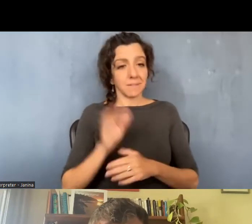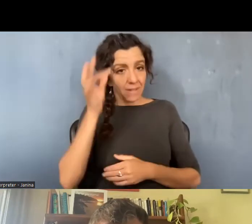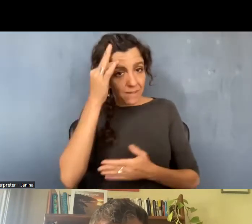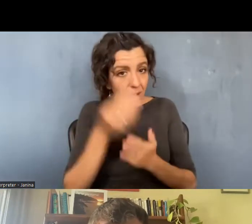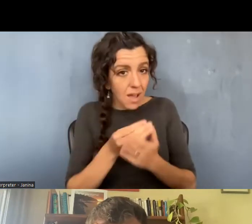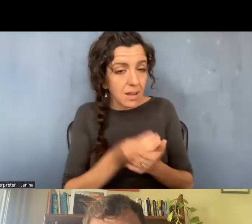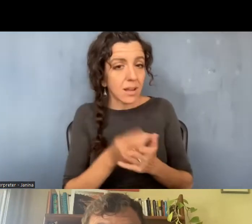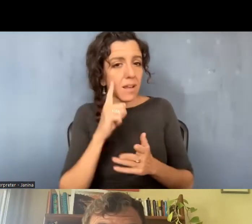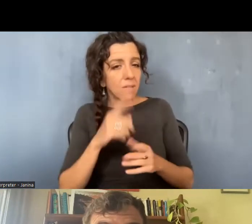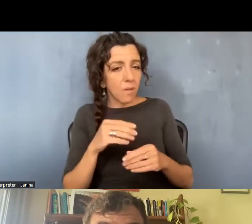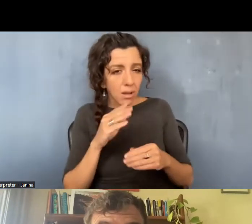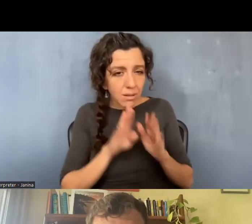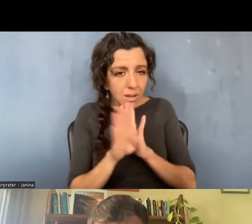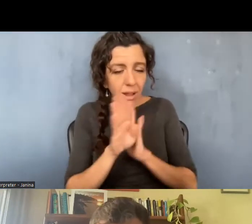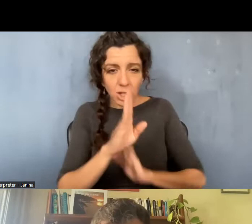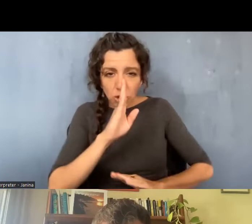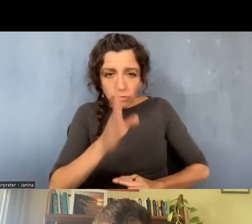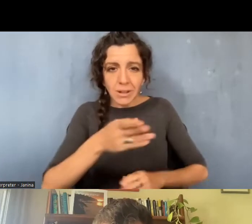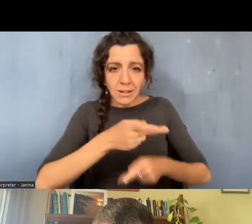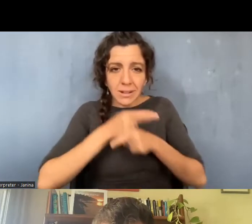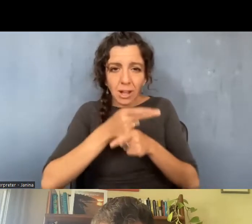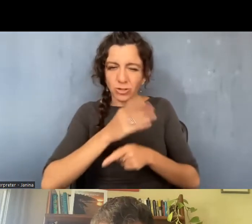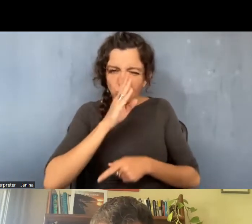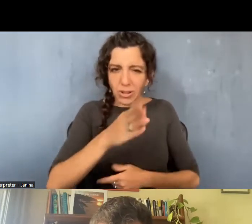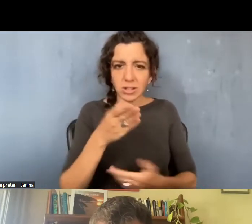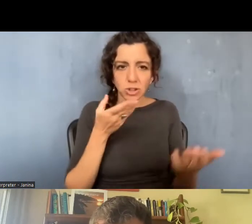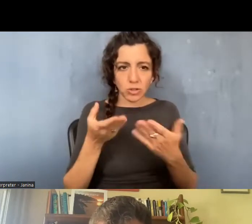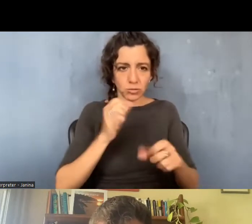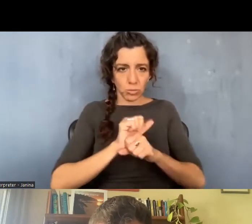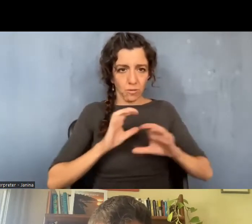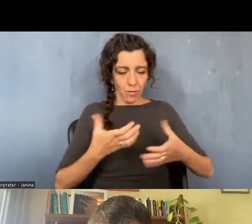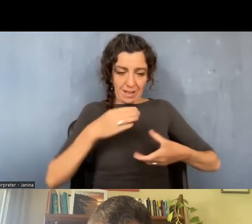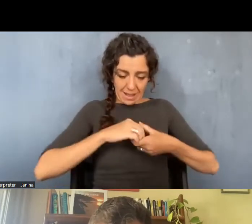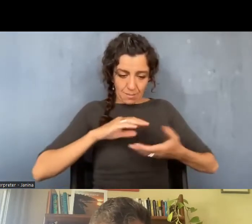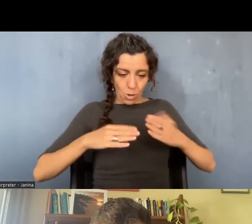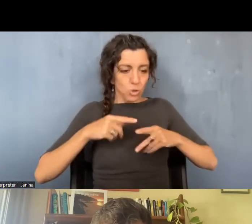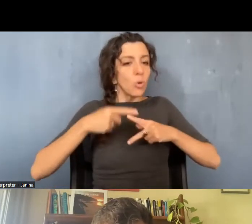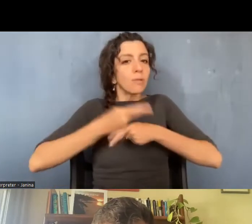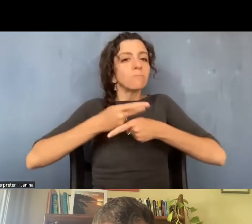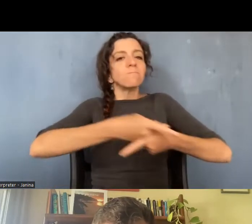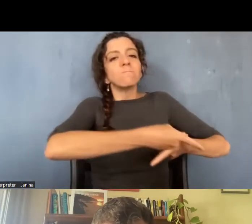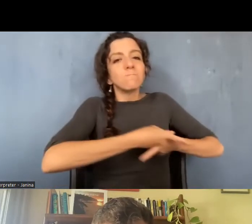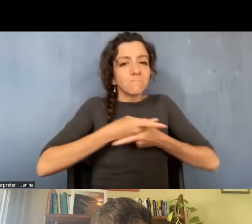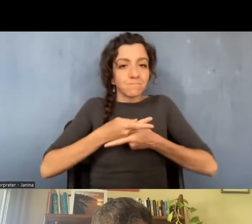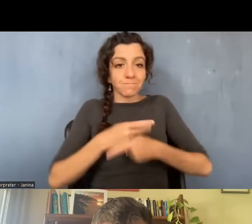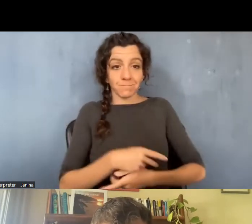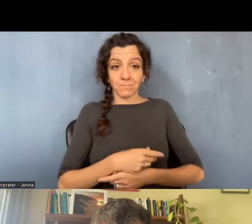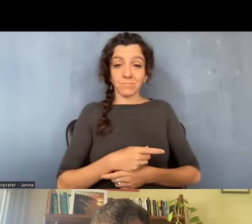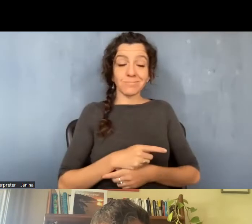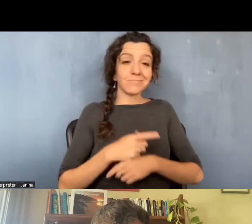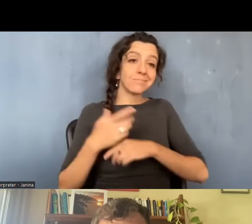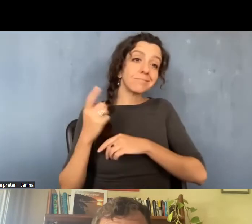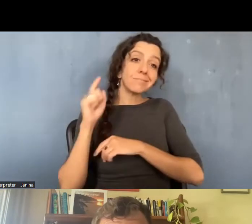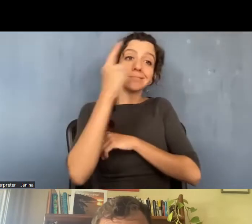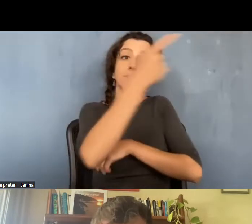direct care, direct service workforce in the community to care for their own. Rural communities typically